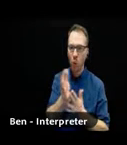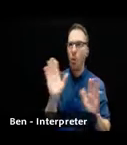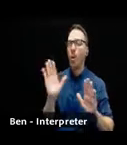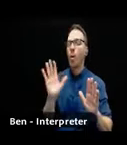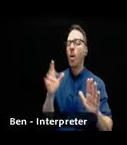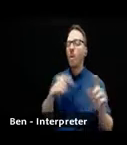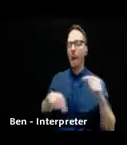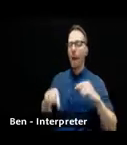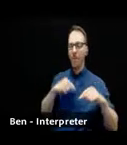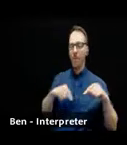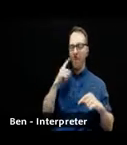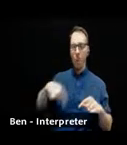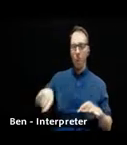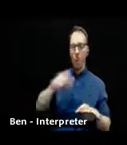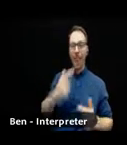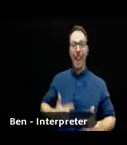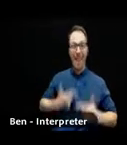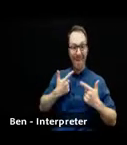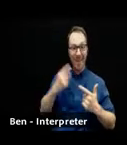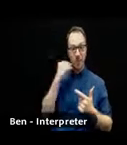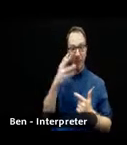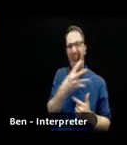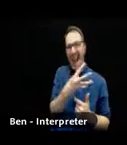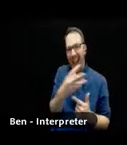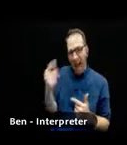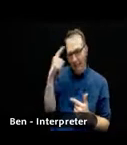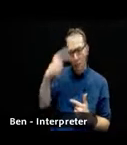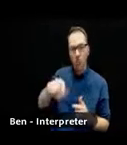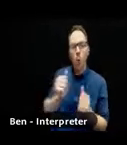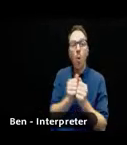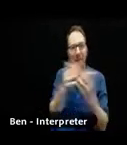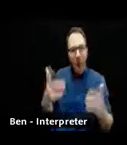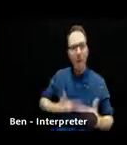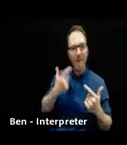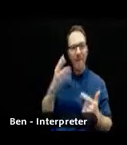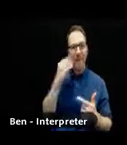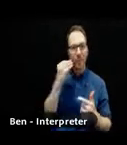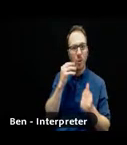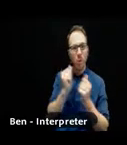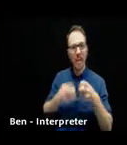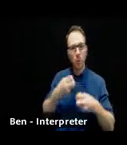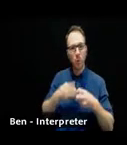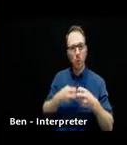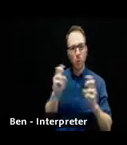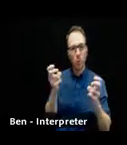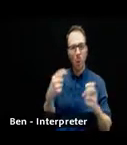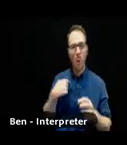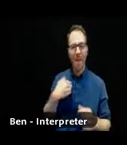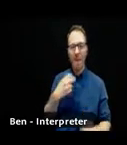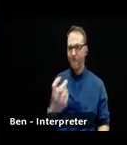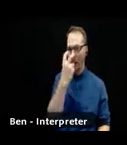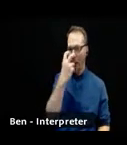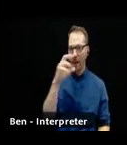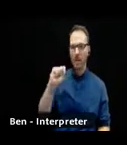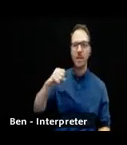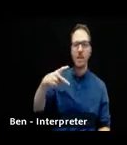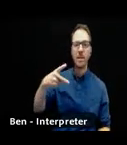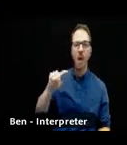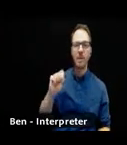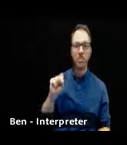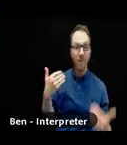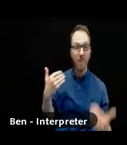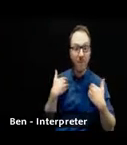for those of us with lived experience and for those of us without lived experience with these issues, we have blind spots. And so we